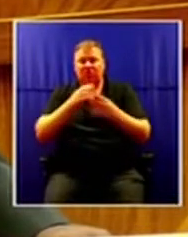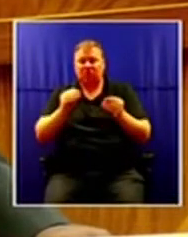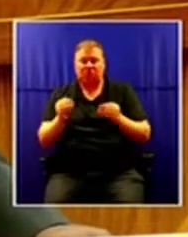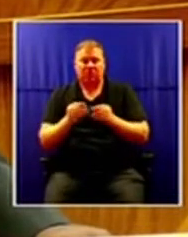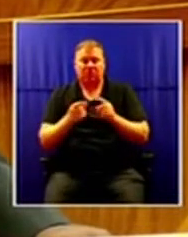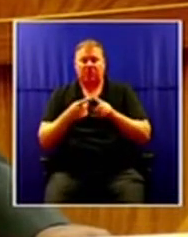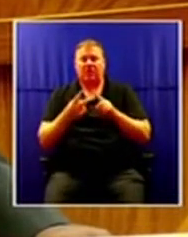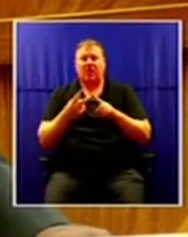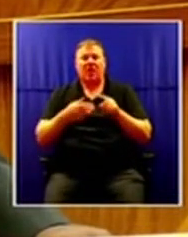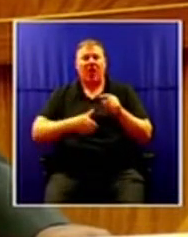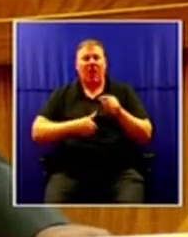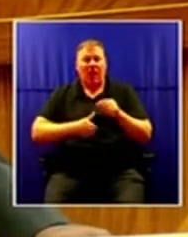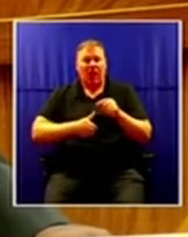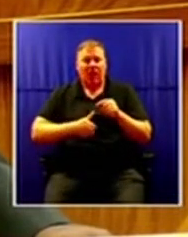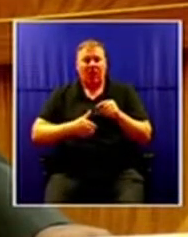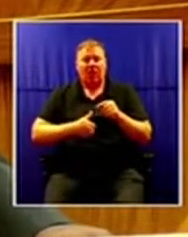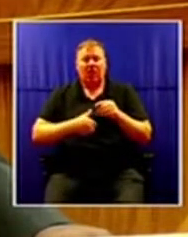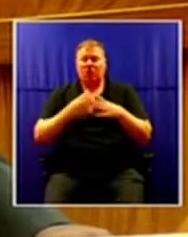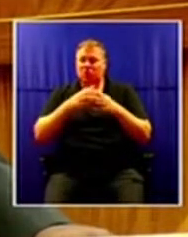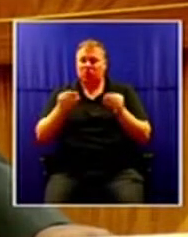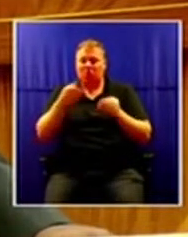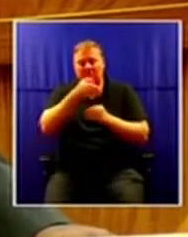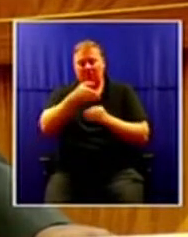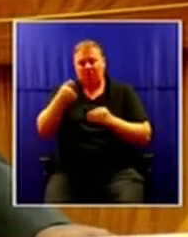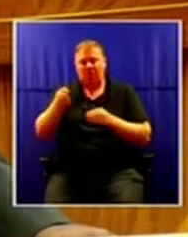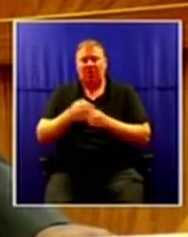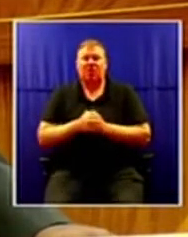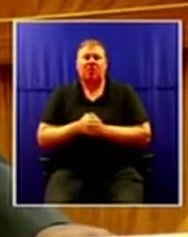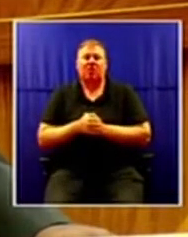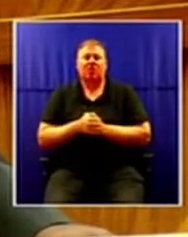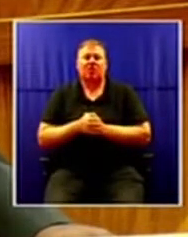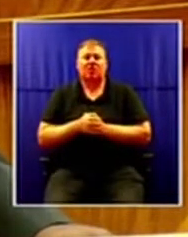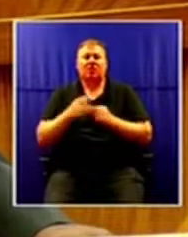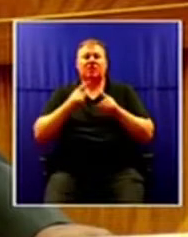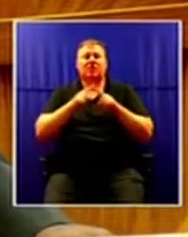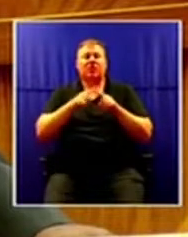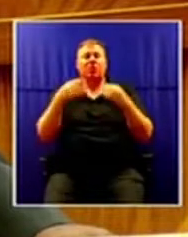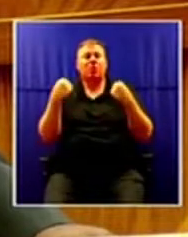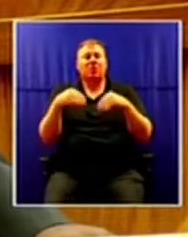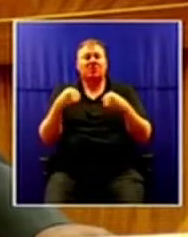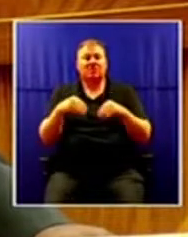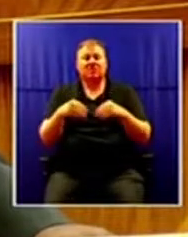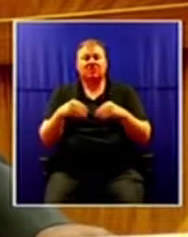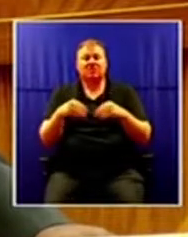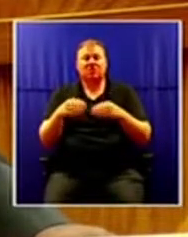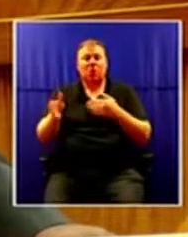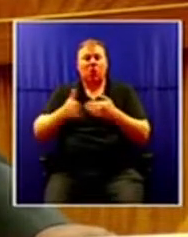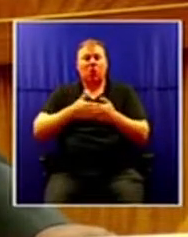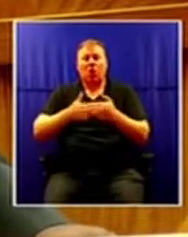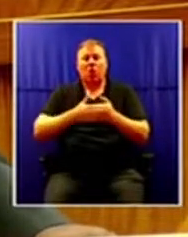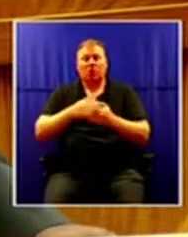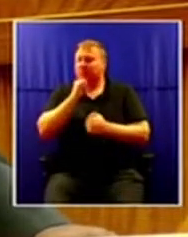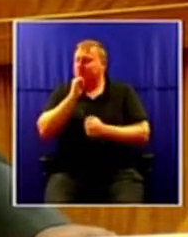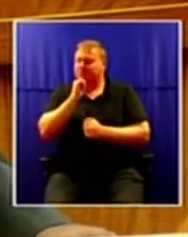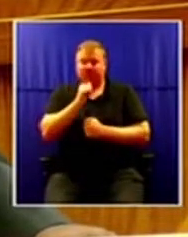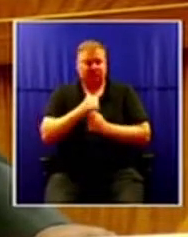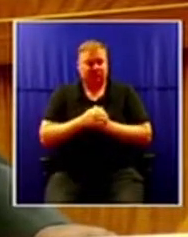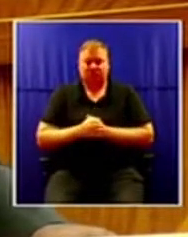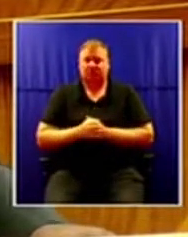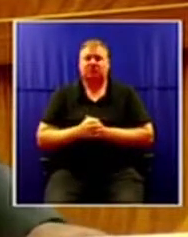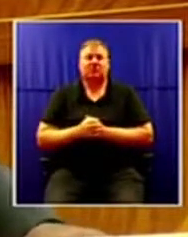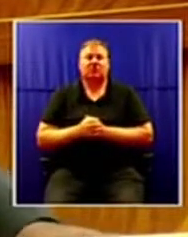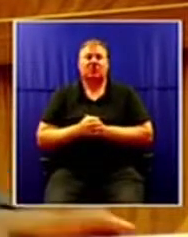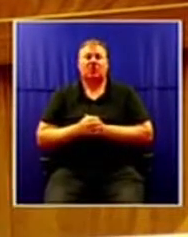hunger, the businesses saved from closure, and the workers